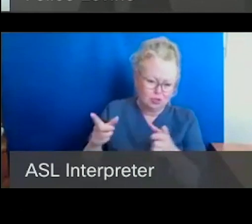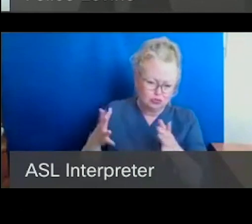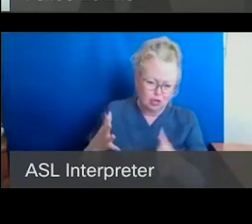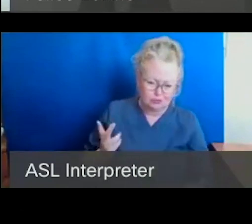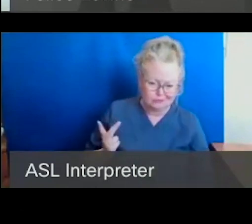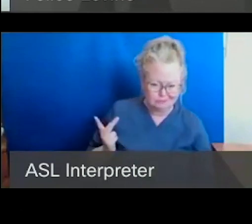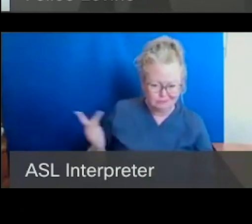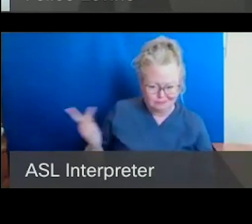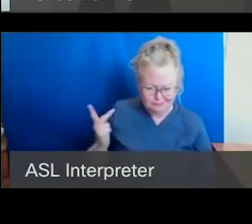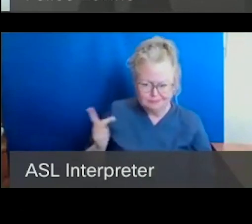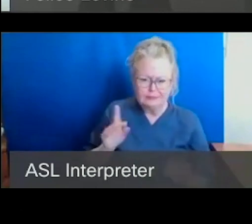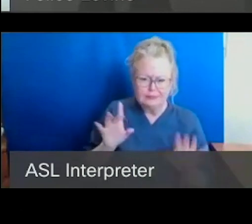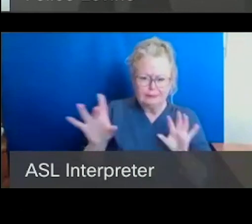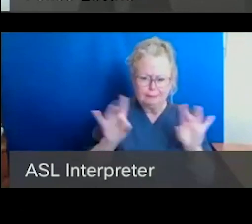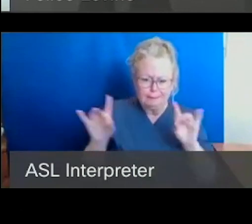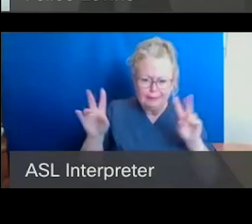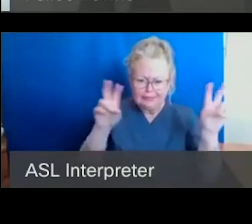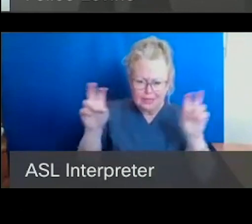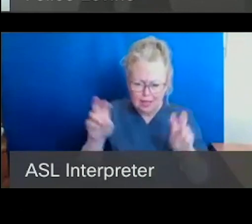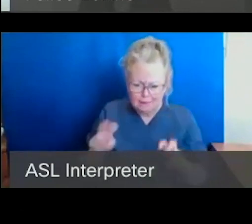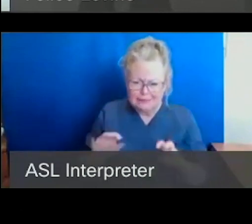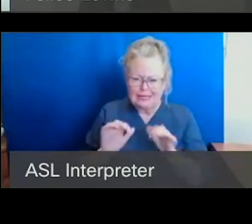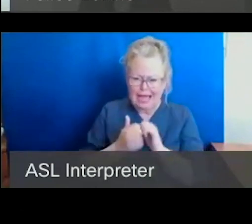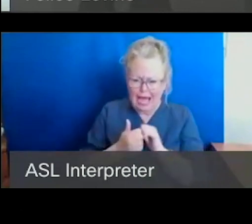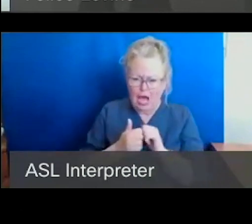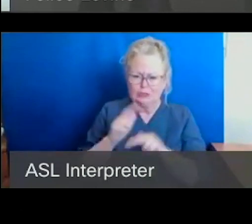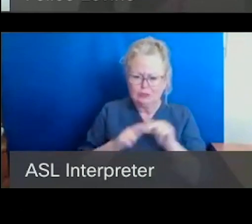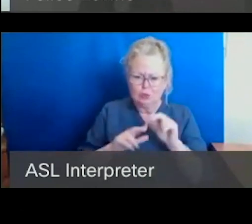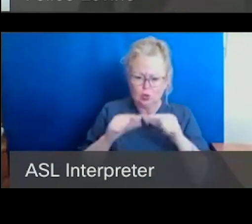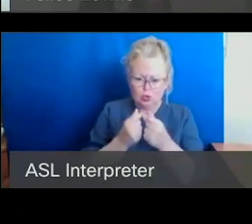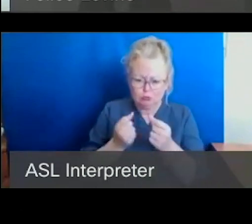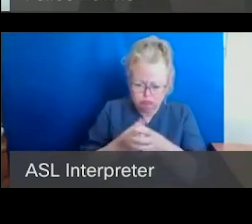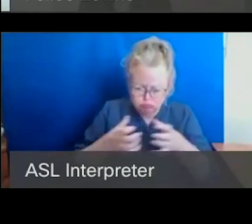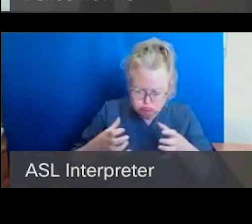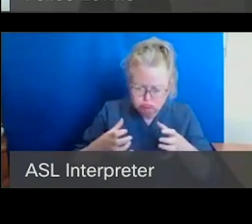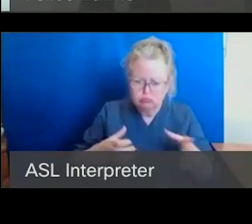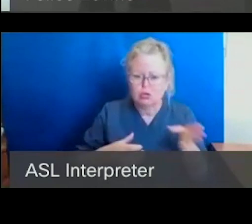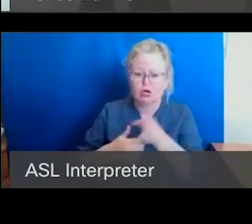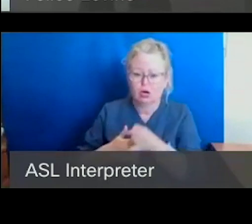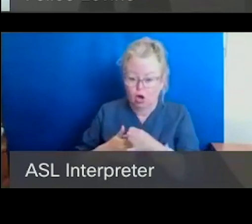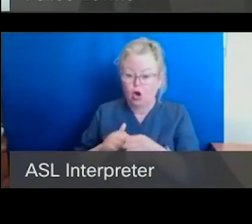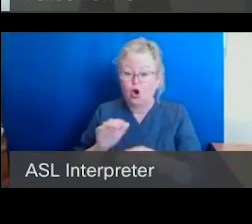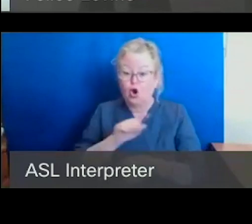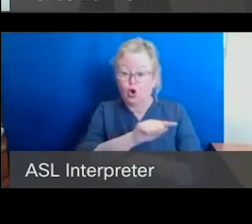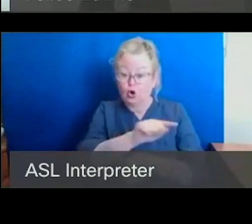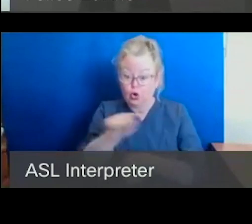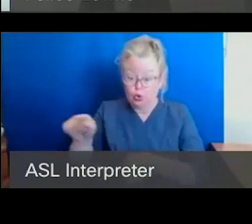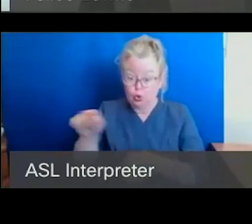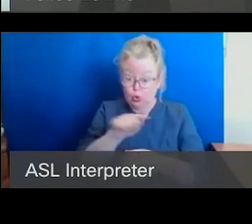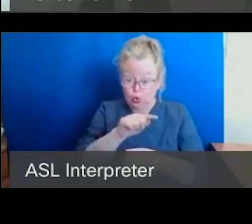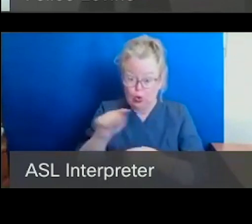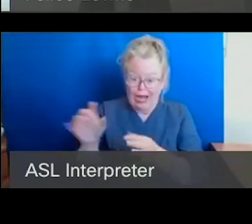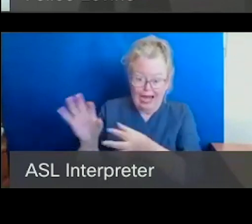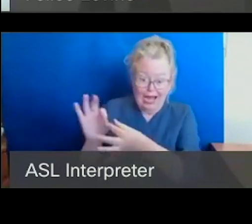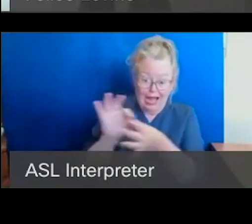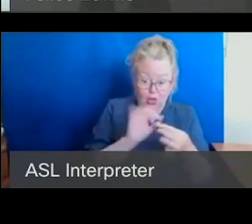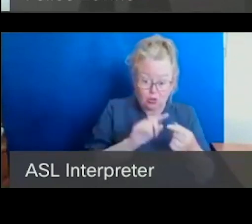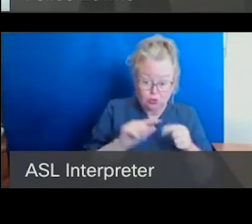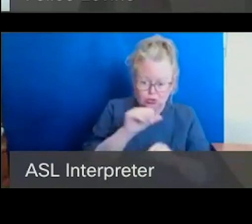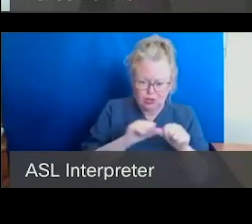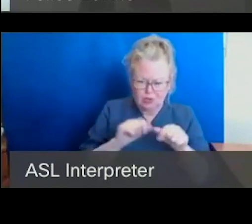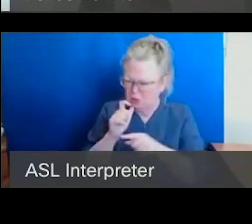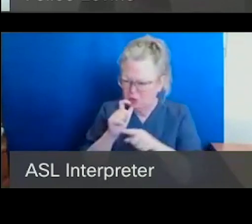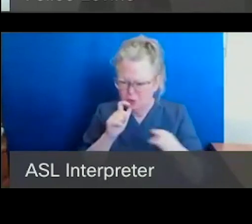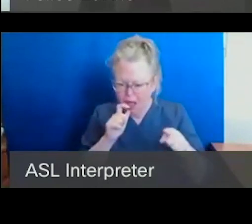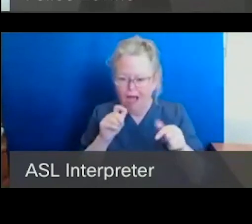closely on capacity building, connecting researchers in this case to the policy communities and to each other,